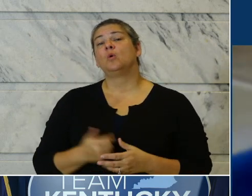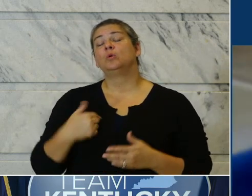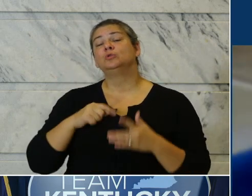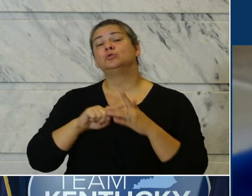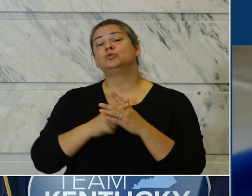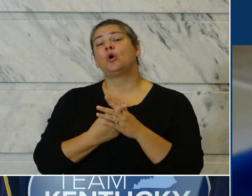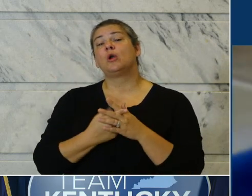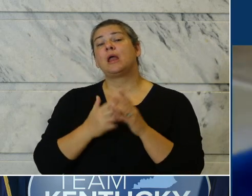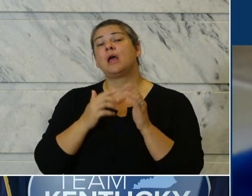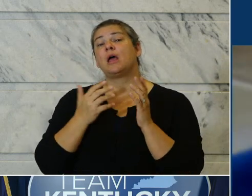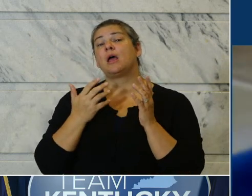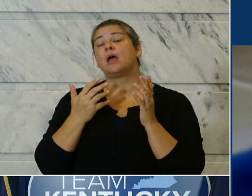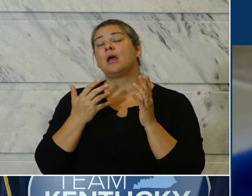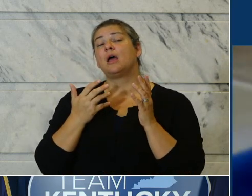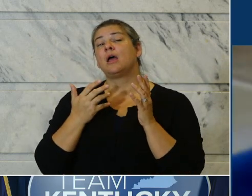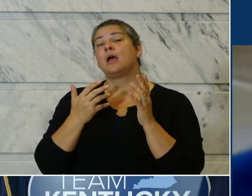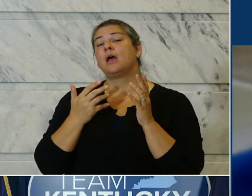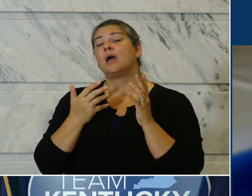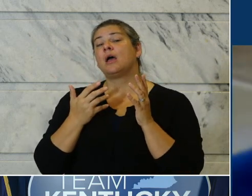with,